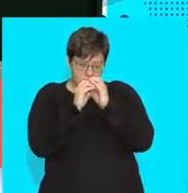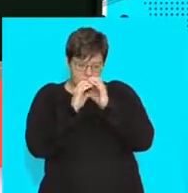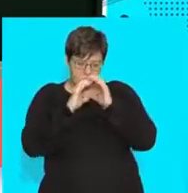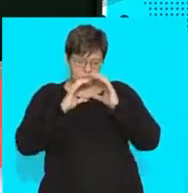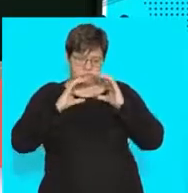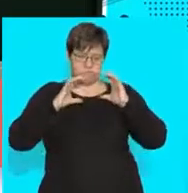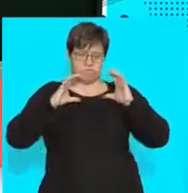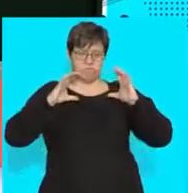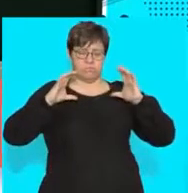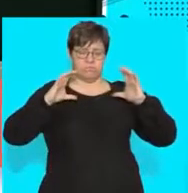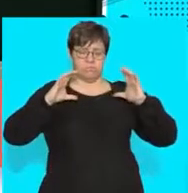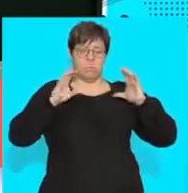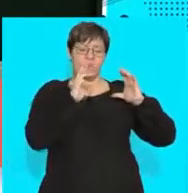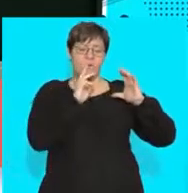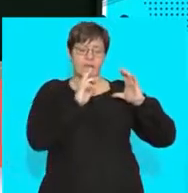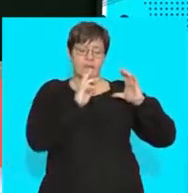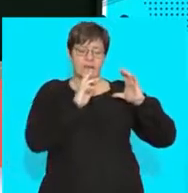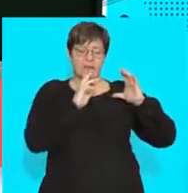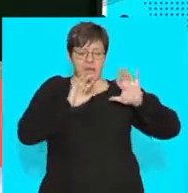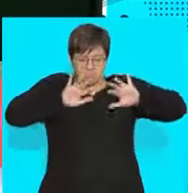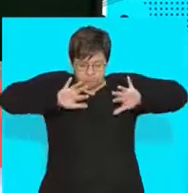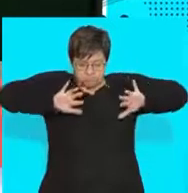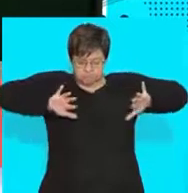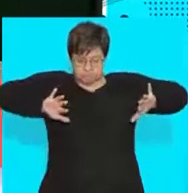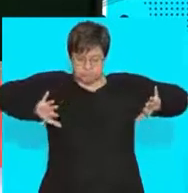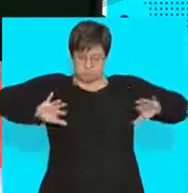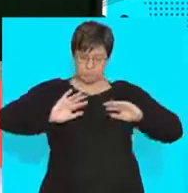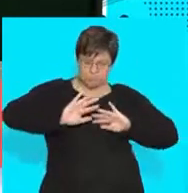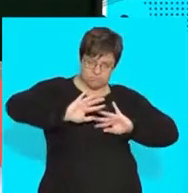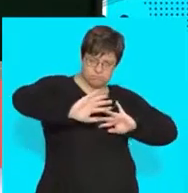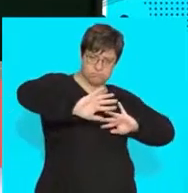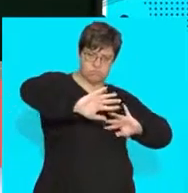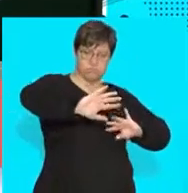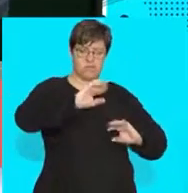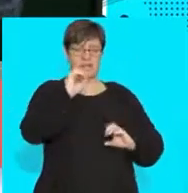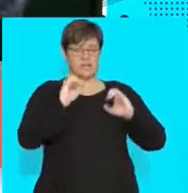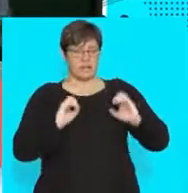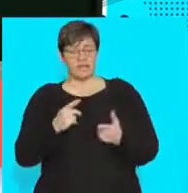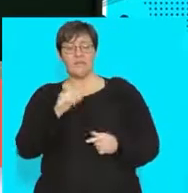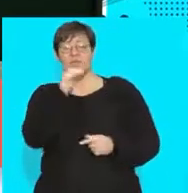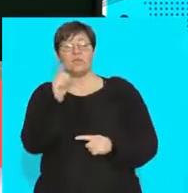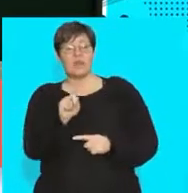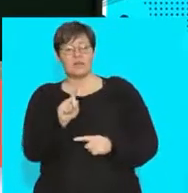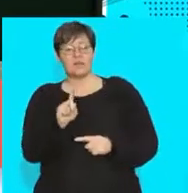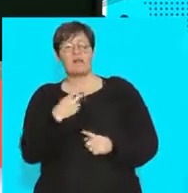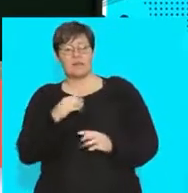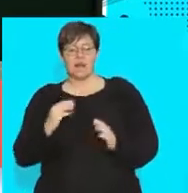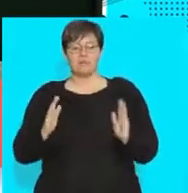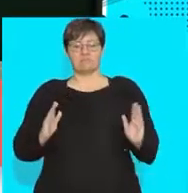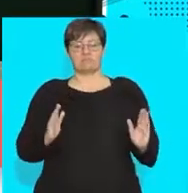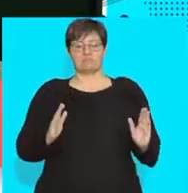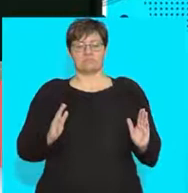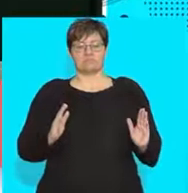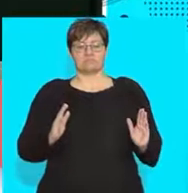Oh, the vacuole swells up and it pushes against the cell. And what does it do? The cell can be, the word